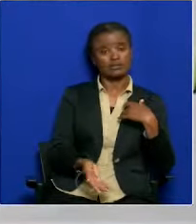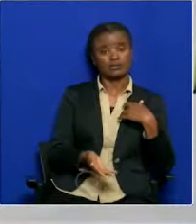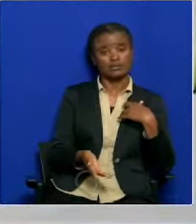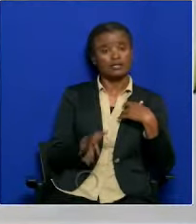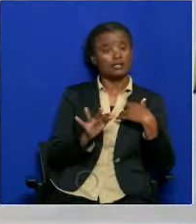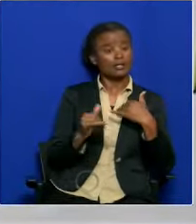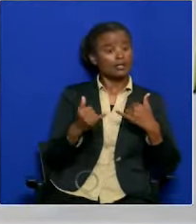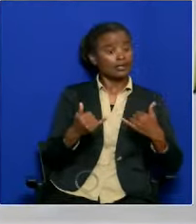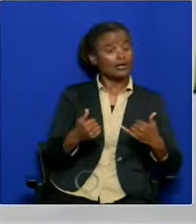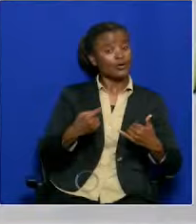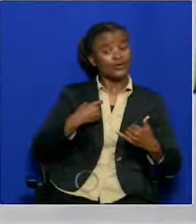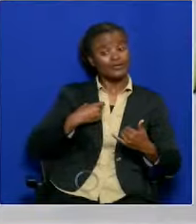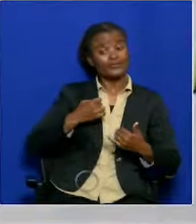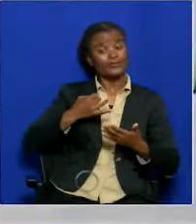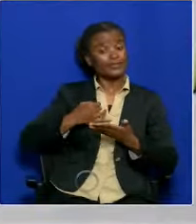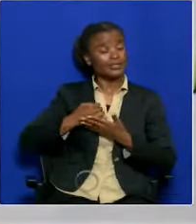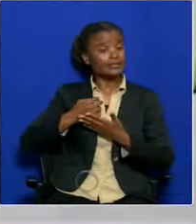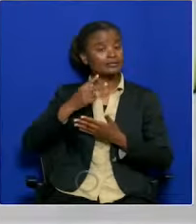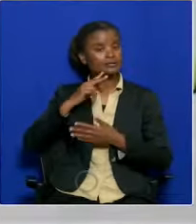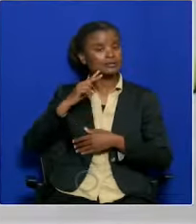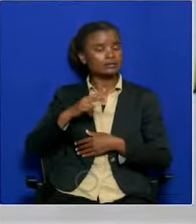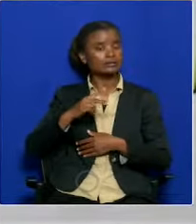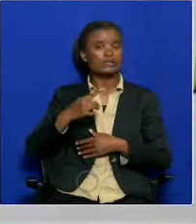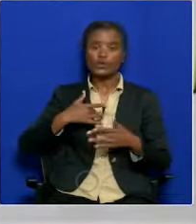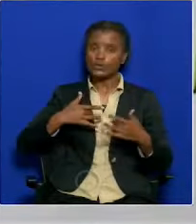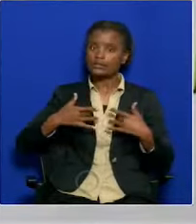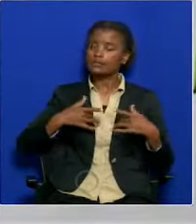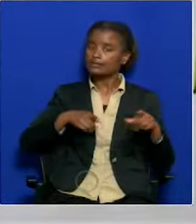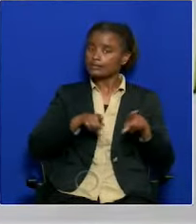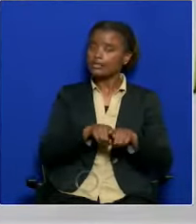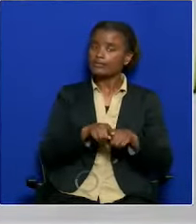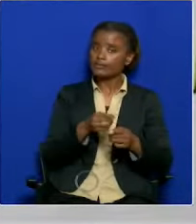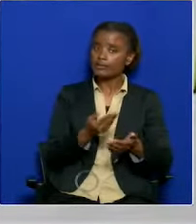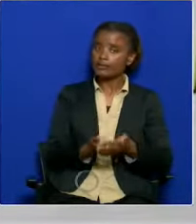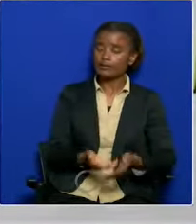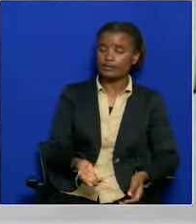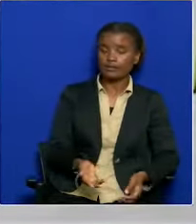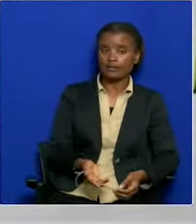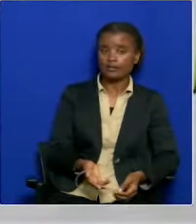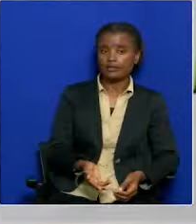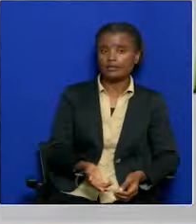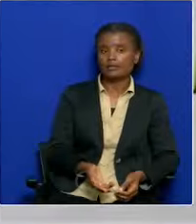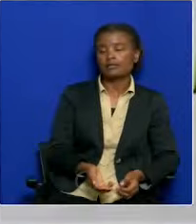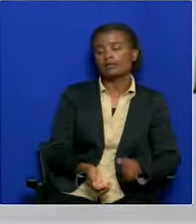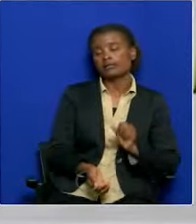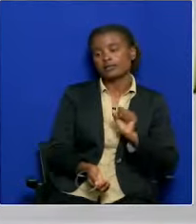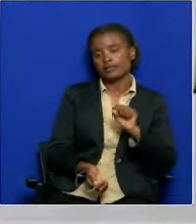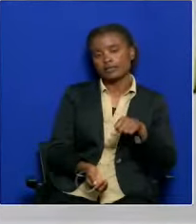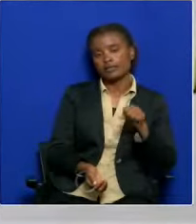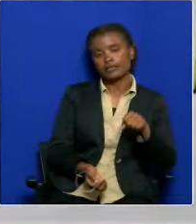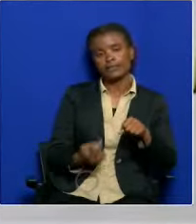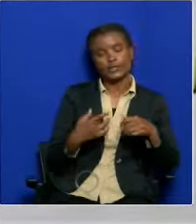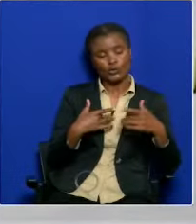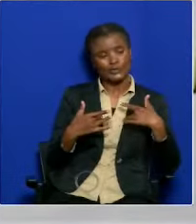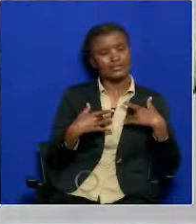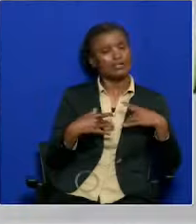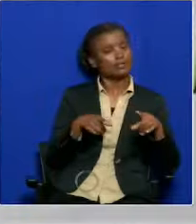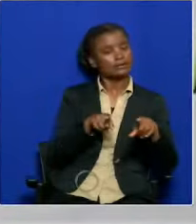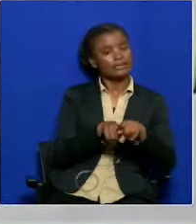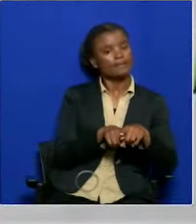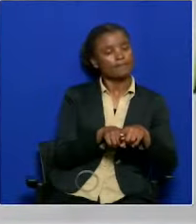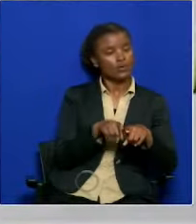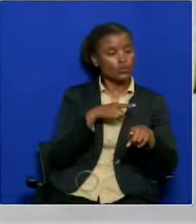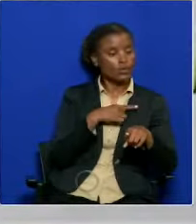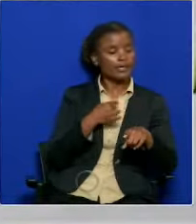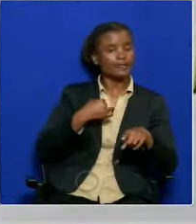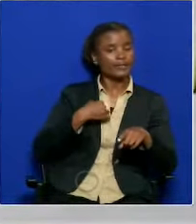sitting now, you would share my concern too. I do share your concern, and I work hard also to deal with that